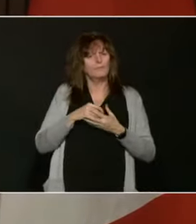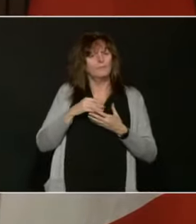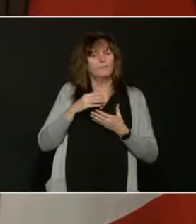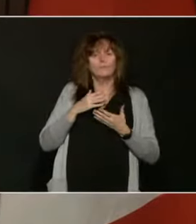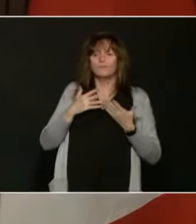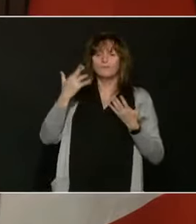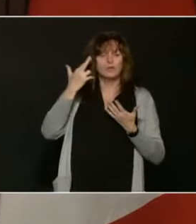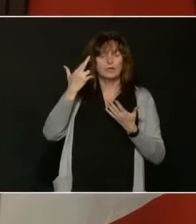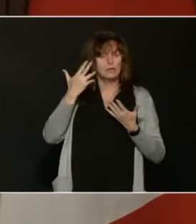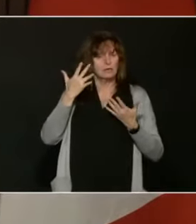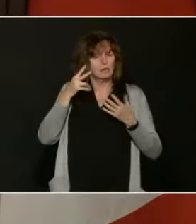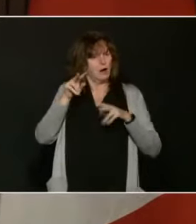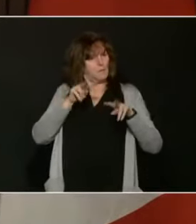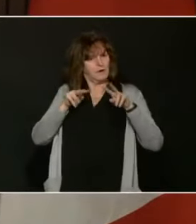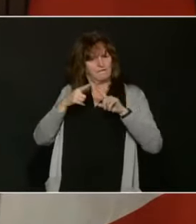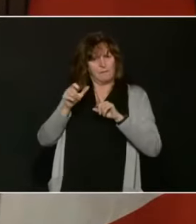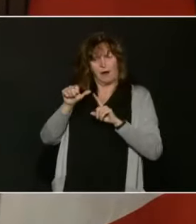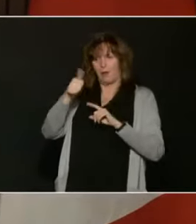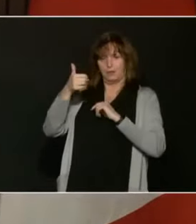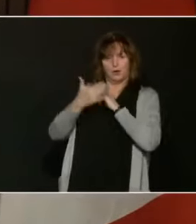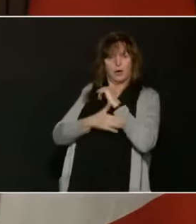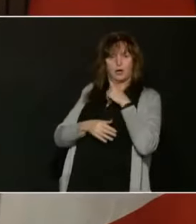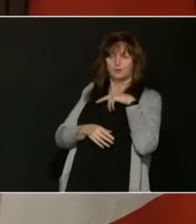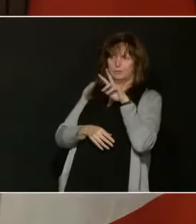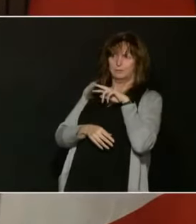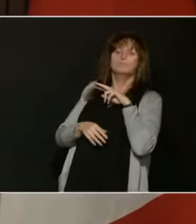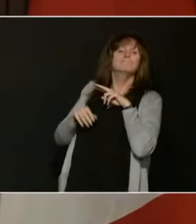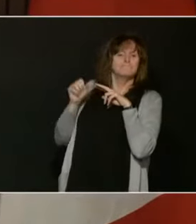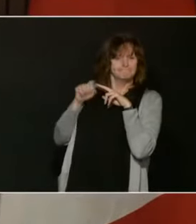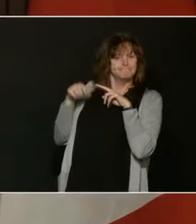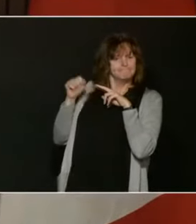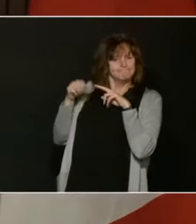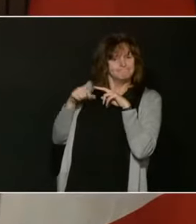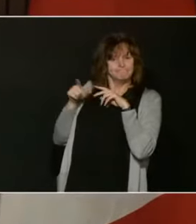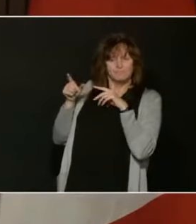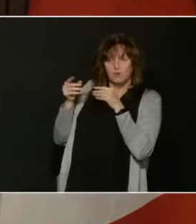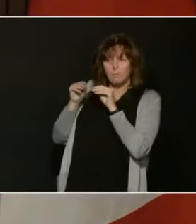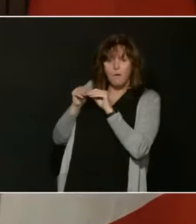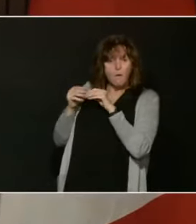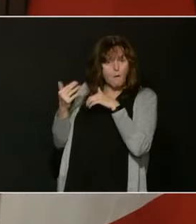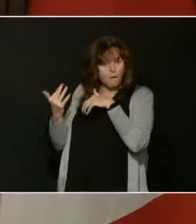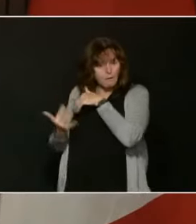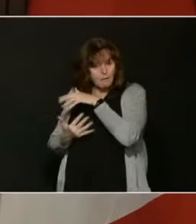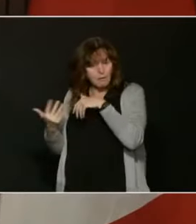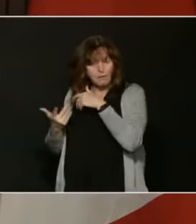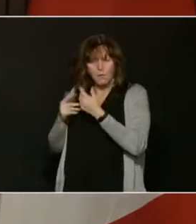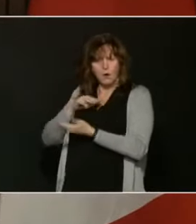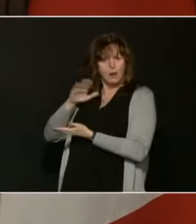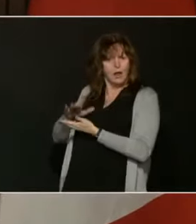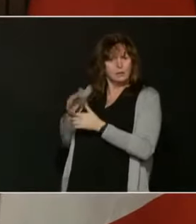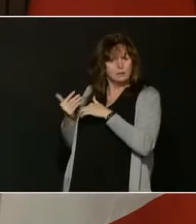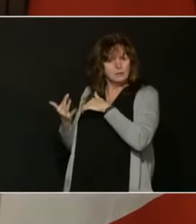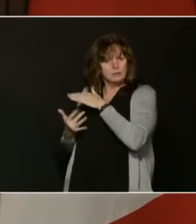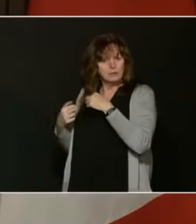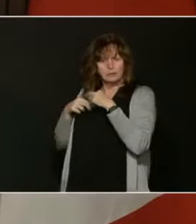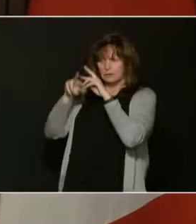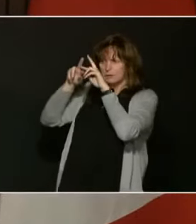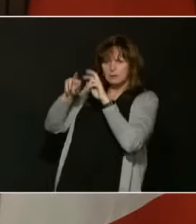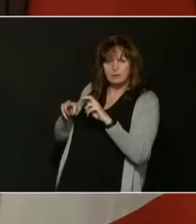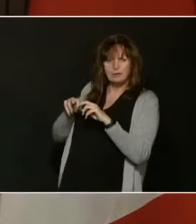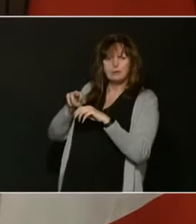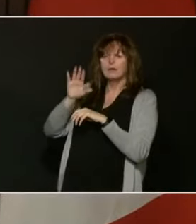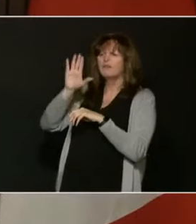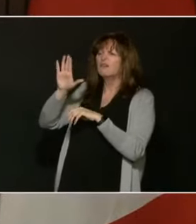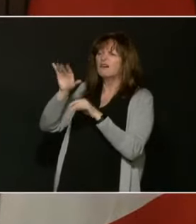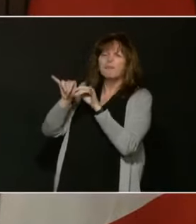from real-world situations where there may be more or less social interaction. There may be different patterns or mores of how people interact and